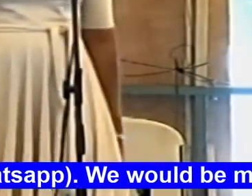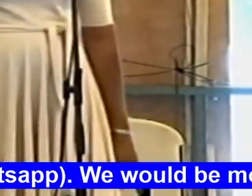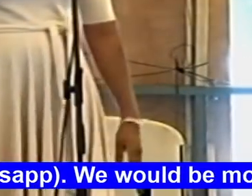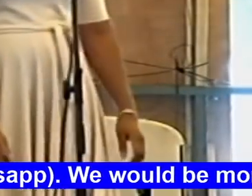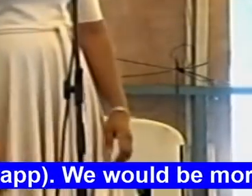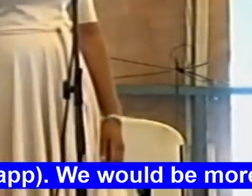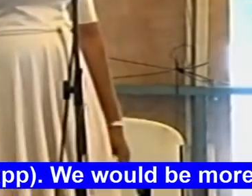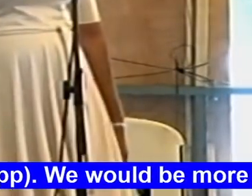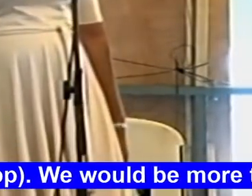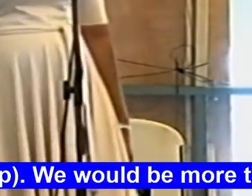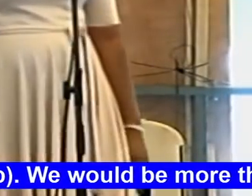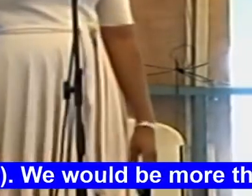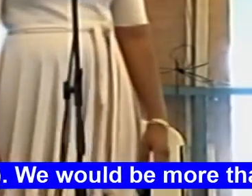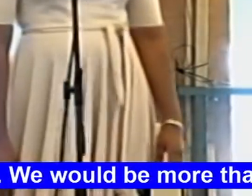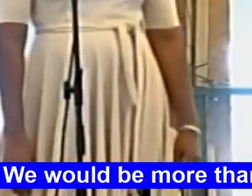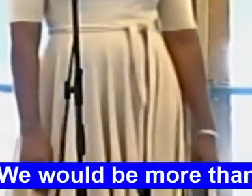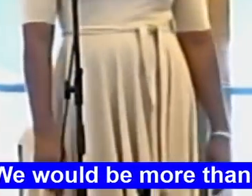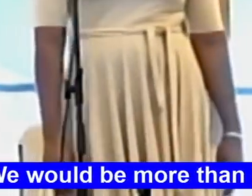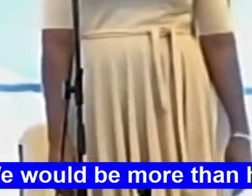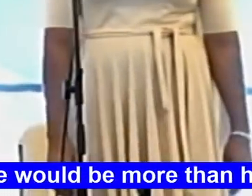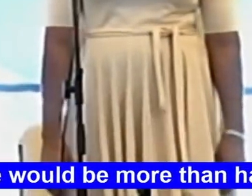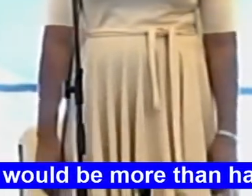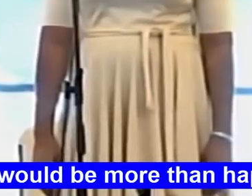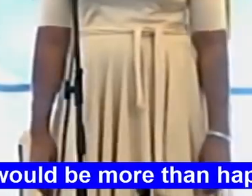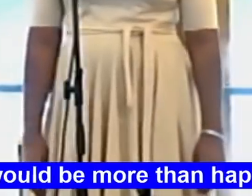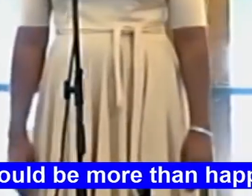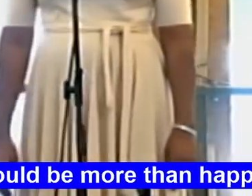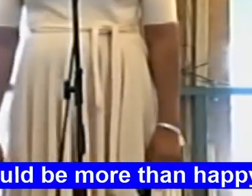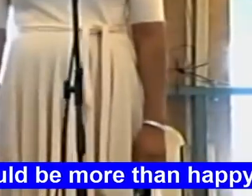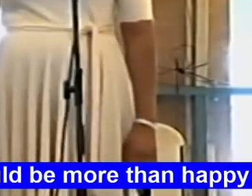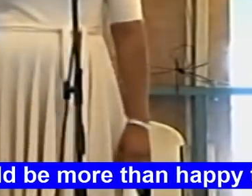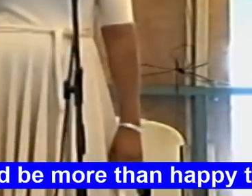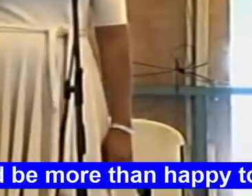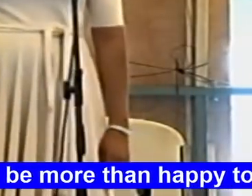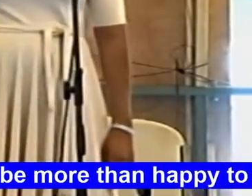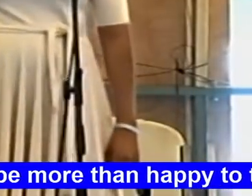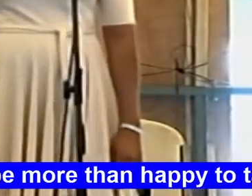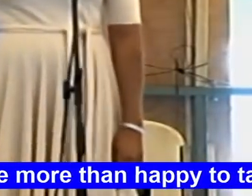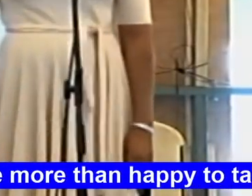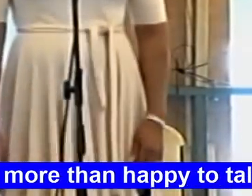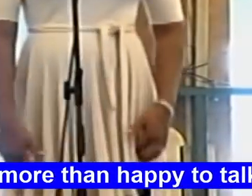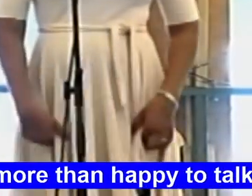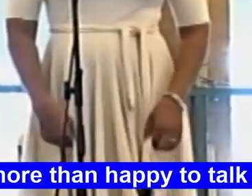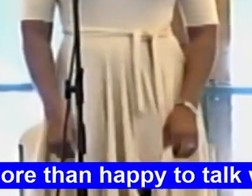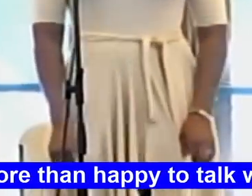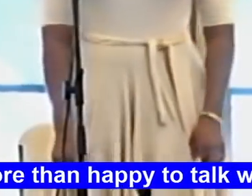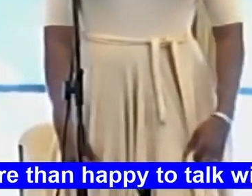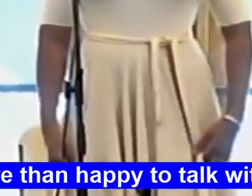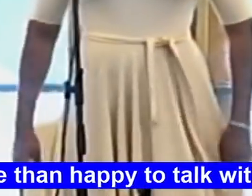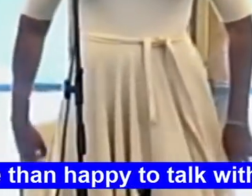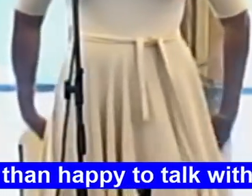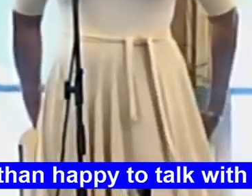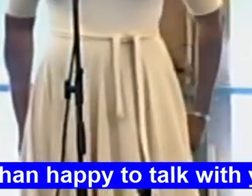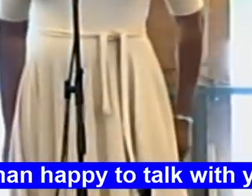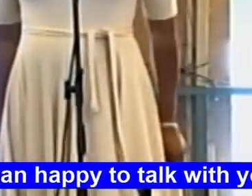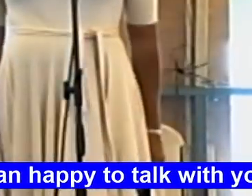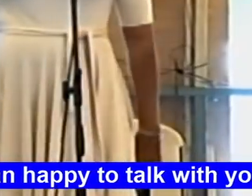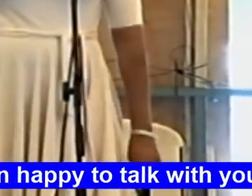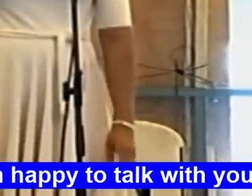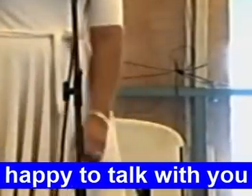Praying for the unsaved among us, even those that are tuning in, pray that they have a repentant